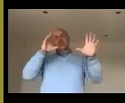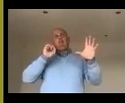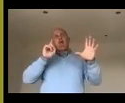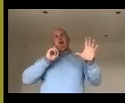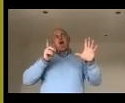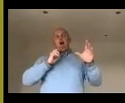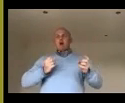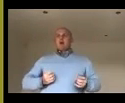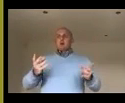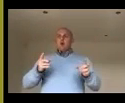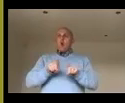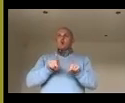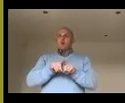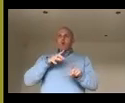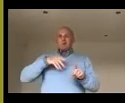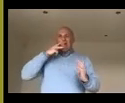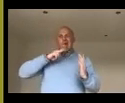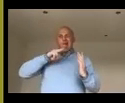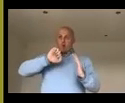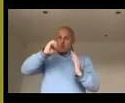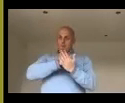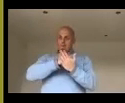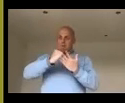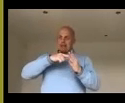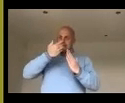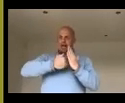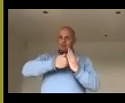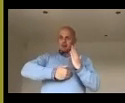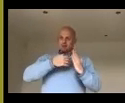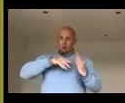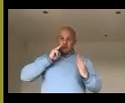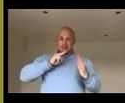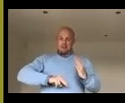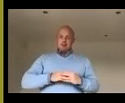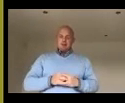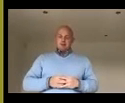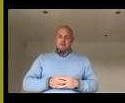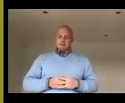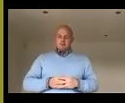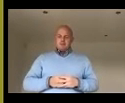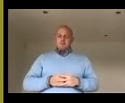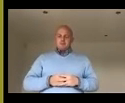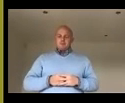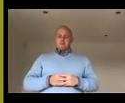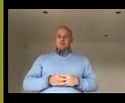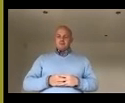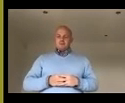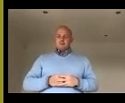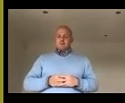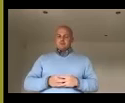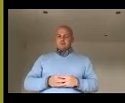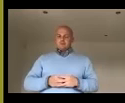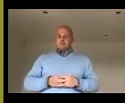see a bank statement. And a very simple reason for that is we've asked you above to tell us the account number and sort